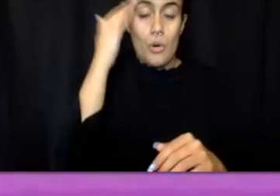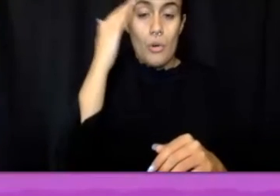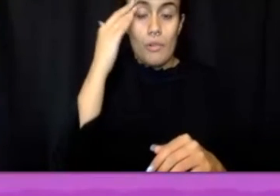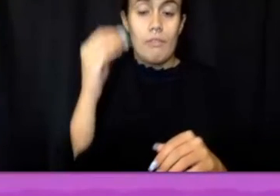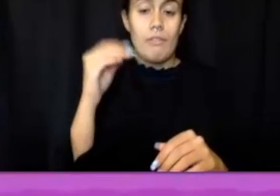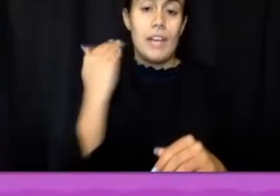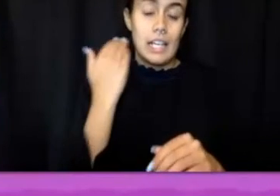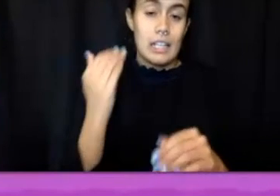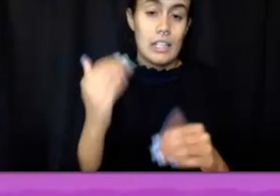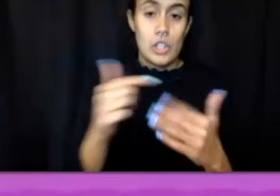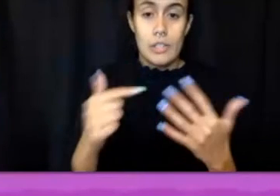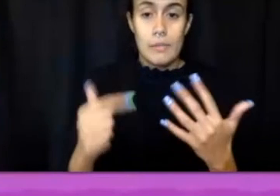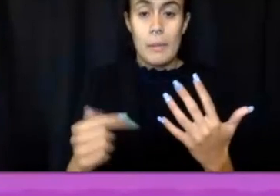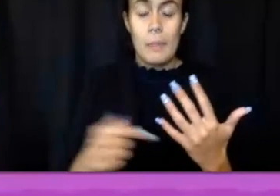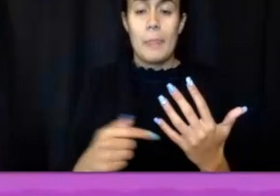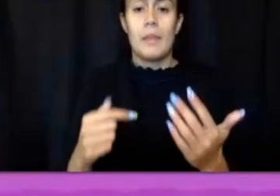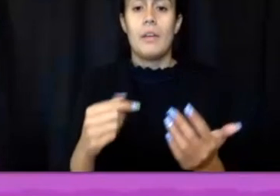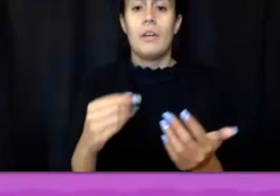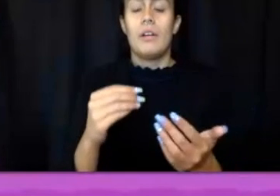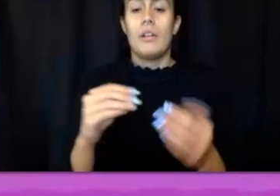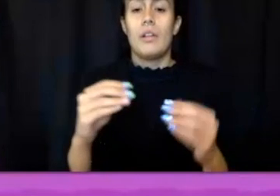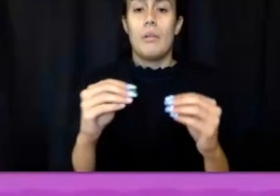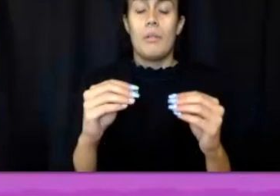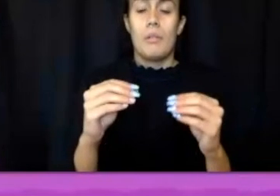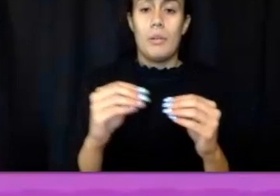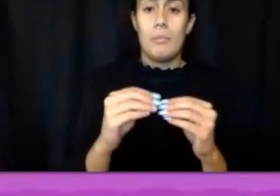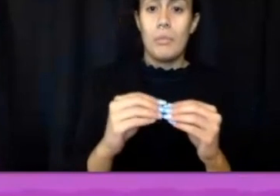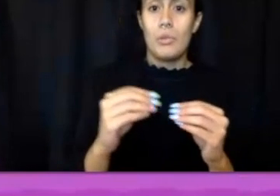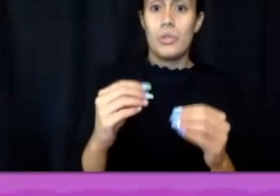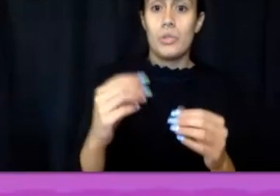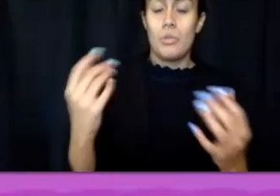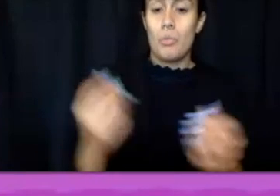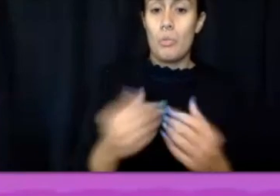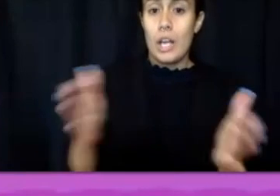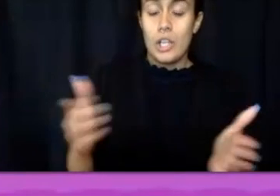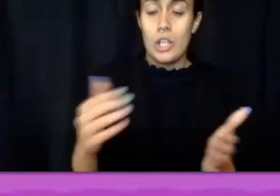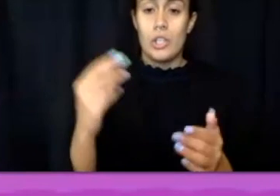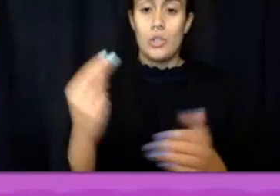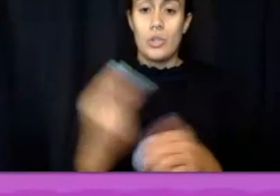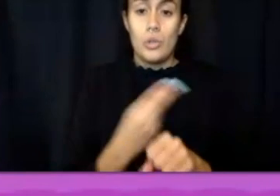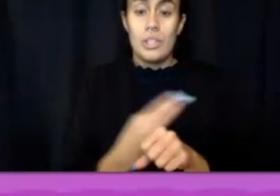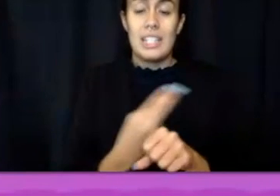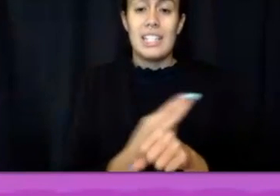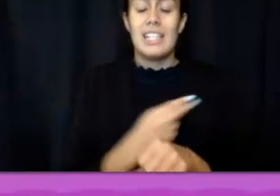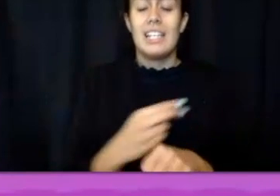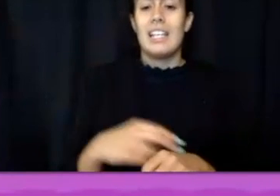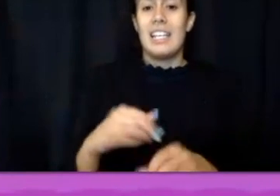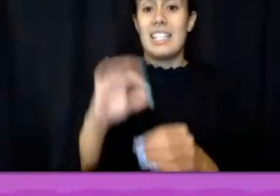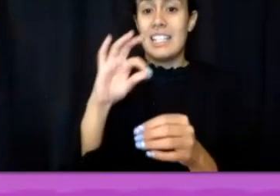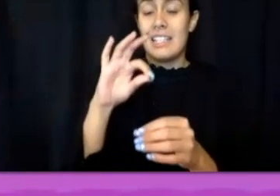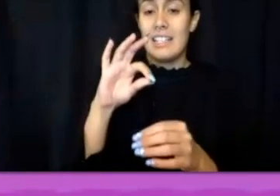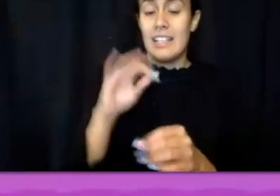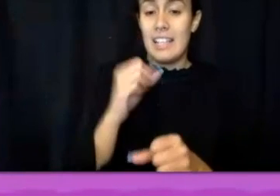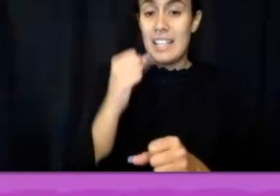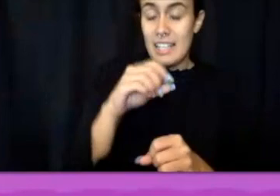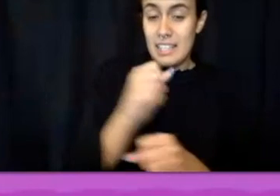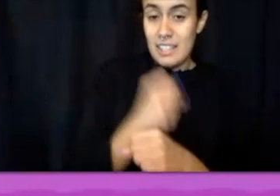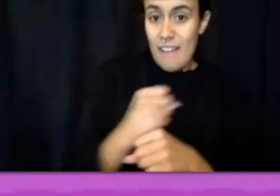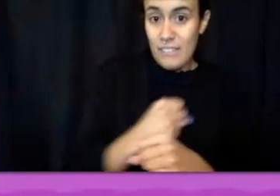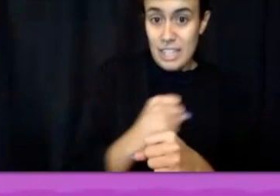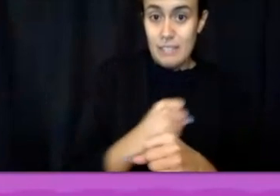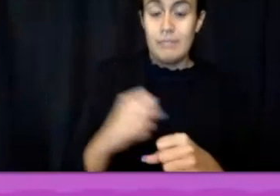The world's most widely used drug is caffeine. Over 100,000 metric tons are consumed